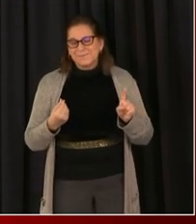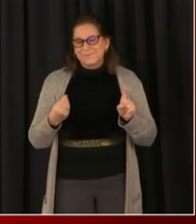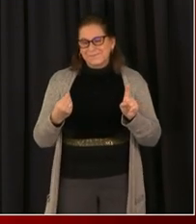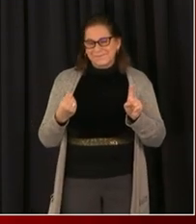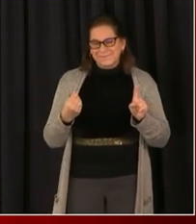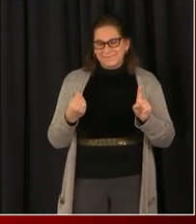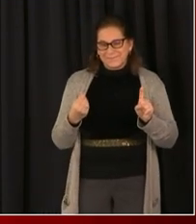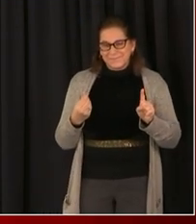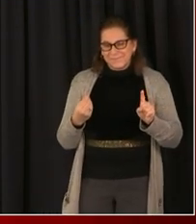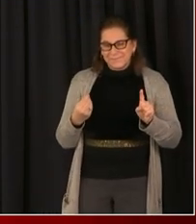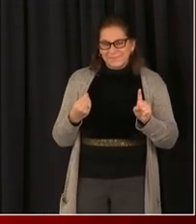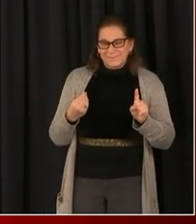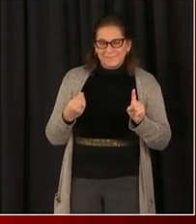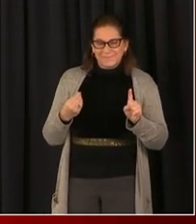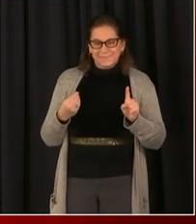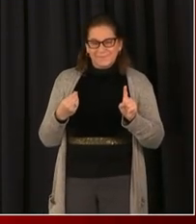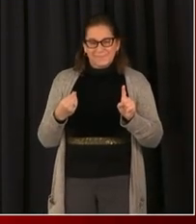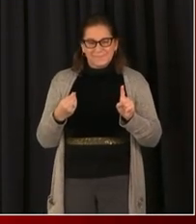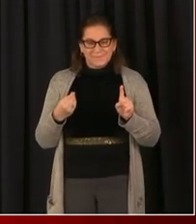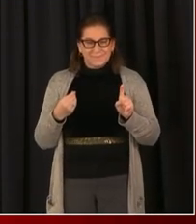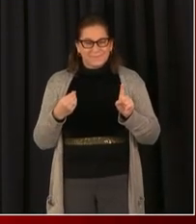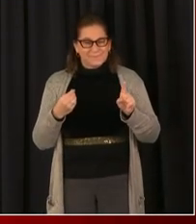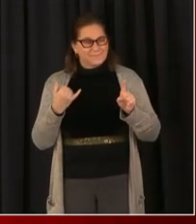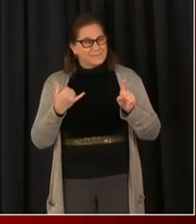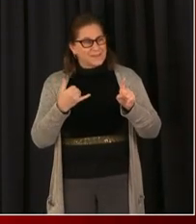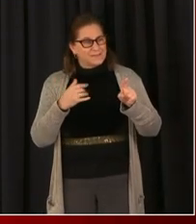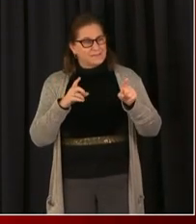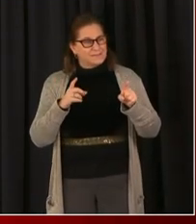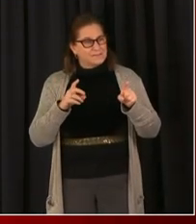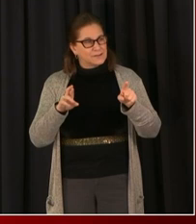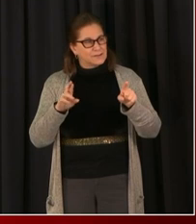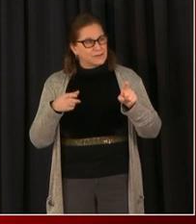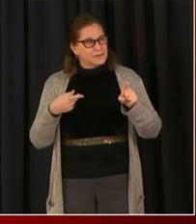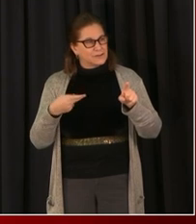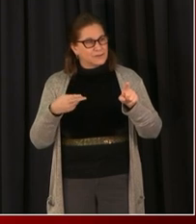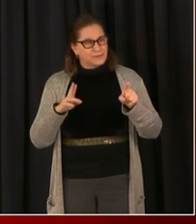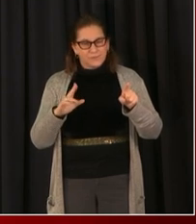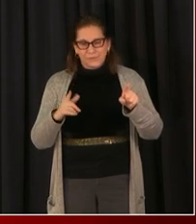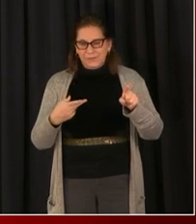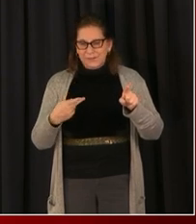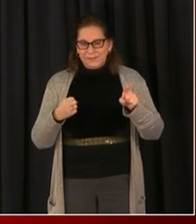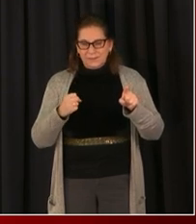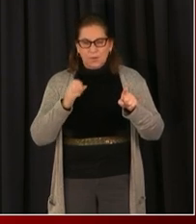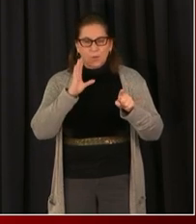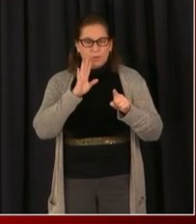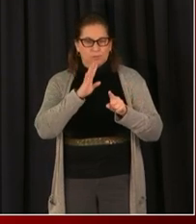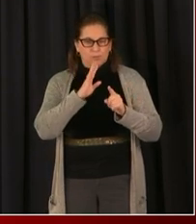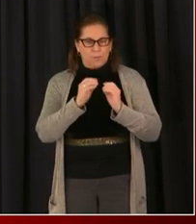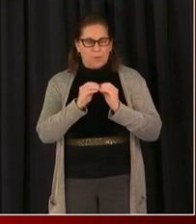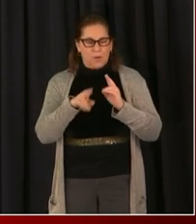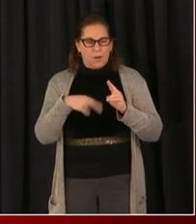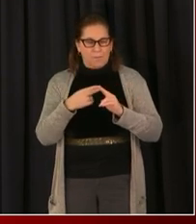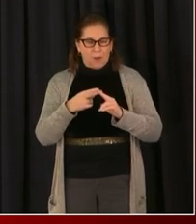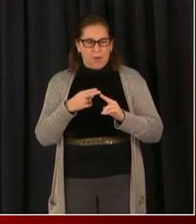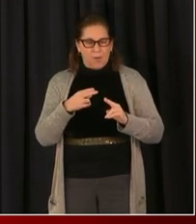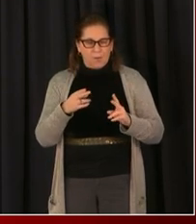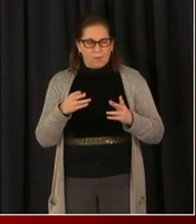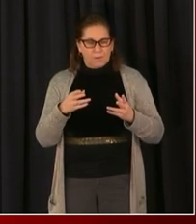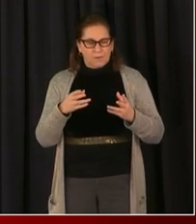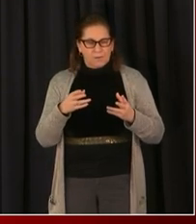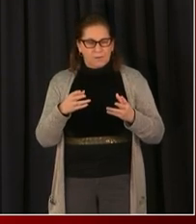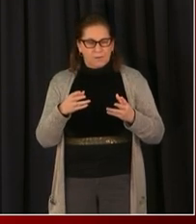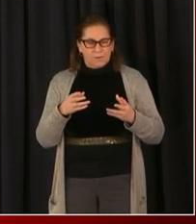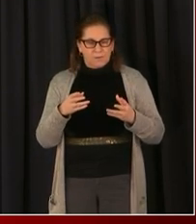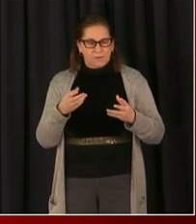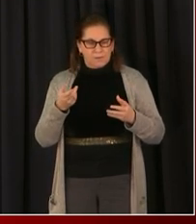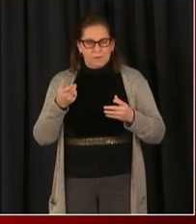about what PUA covers and individuals who are not eligible for traditional UI.